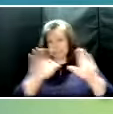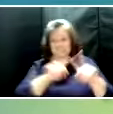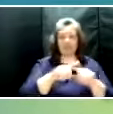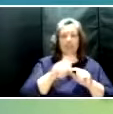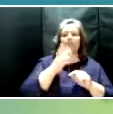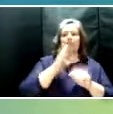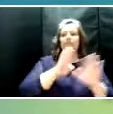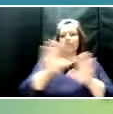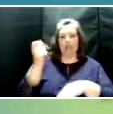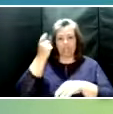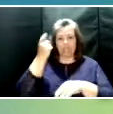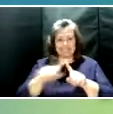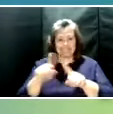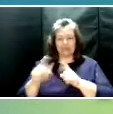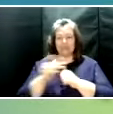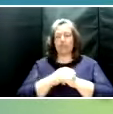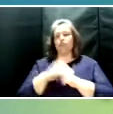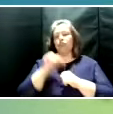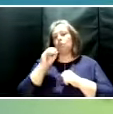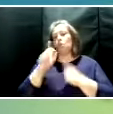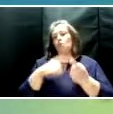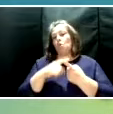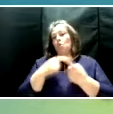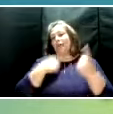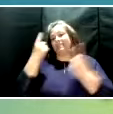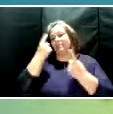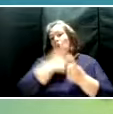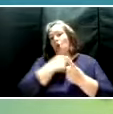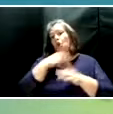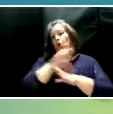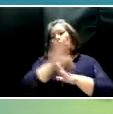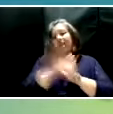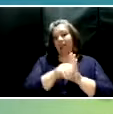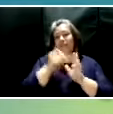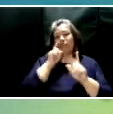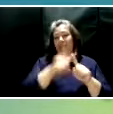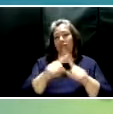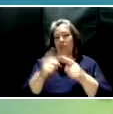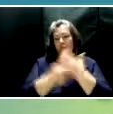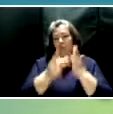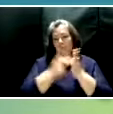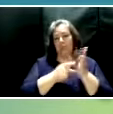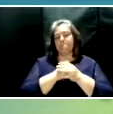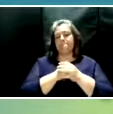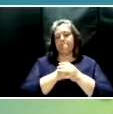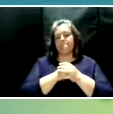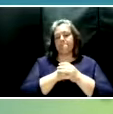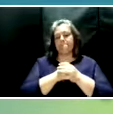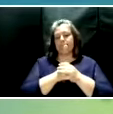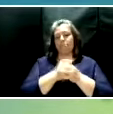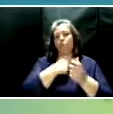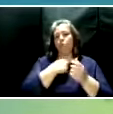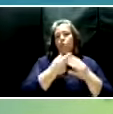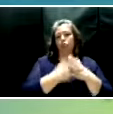understanding. So when we consider our curricula for our various programs, we again start